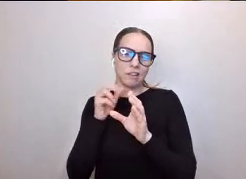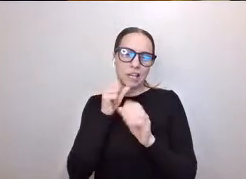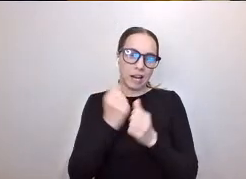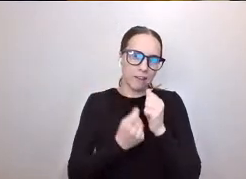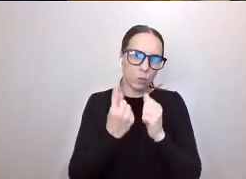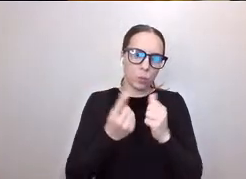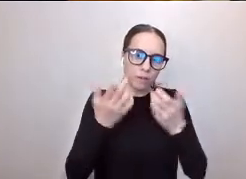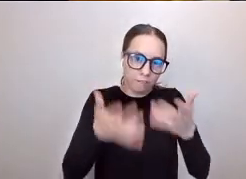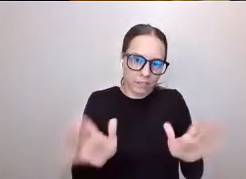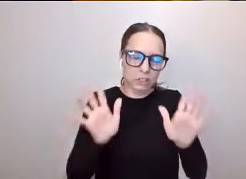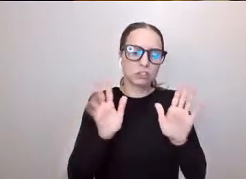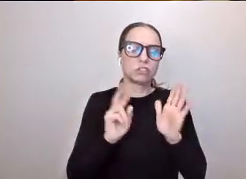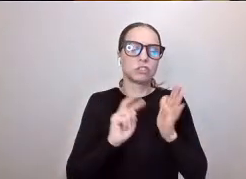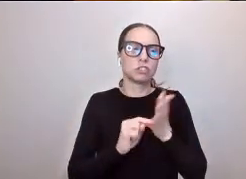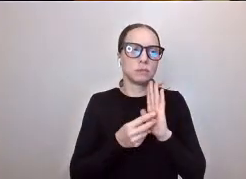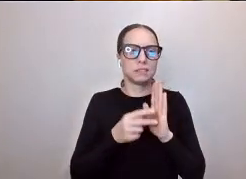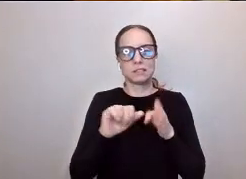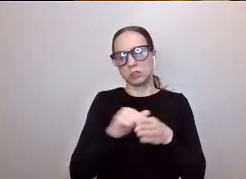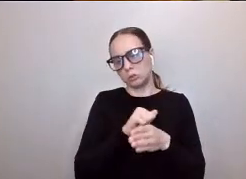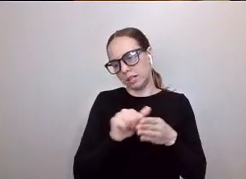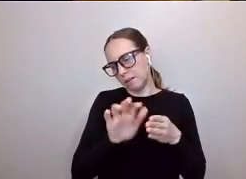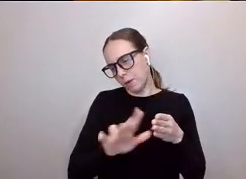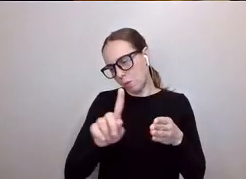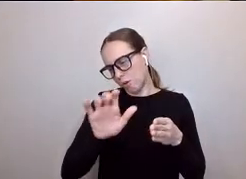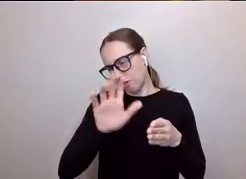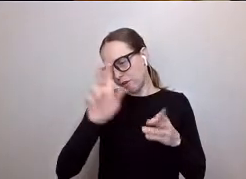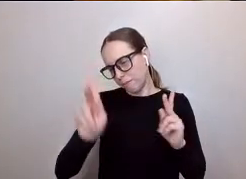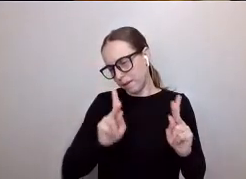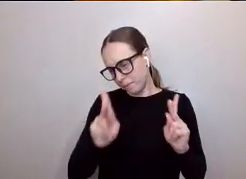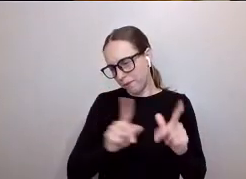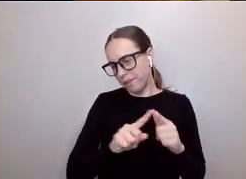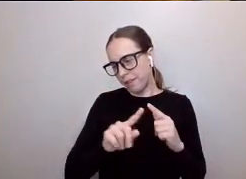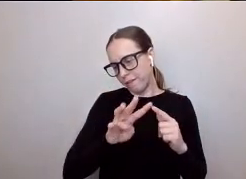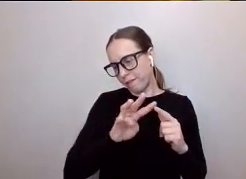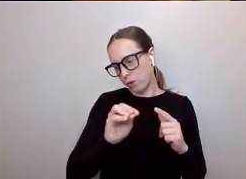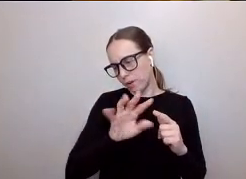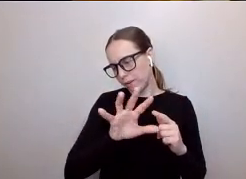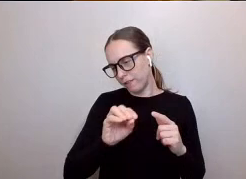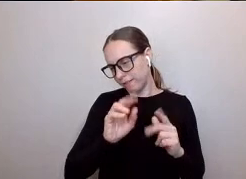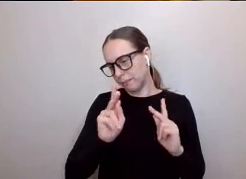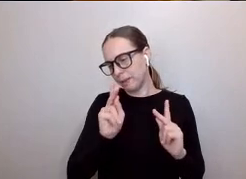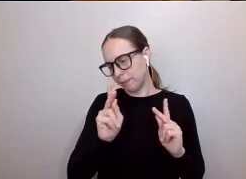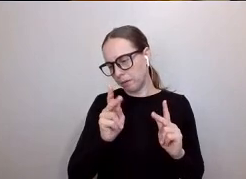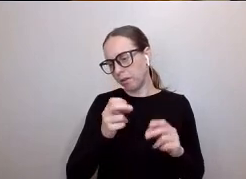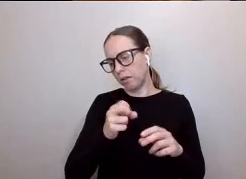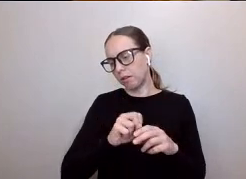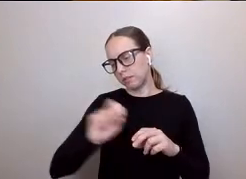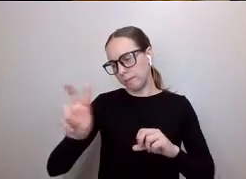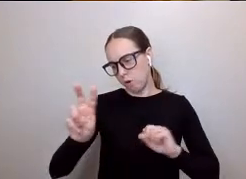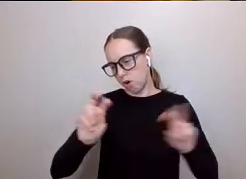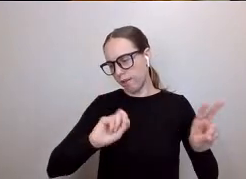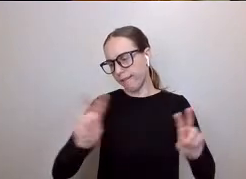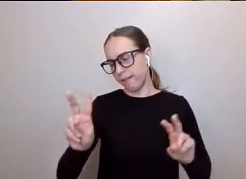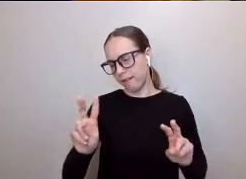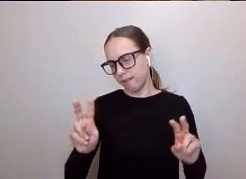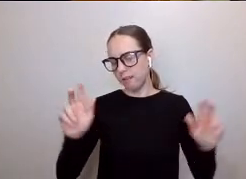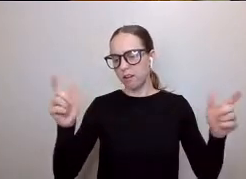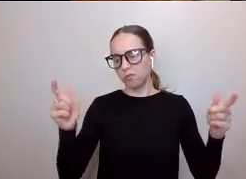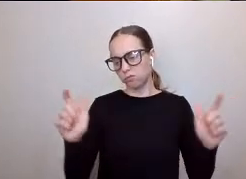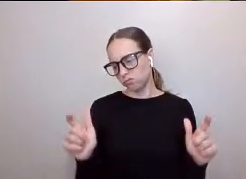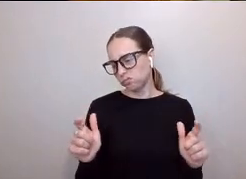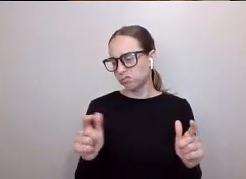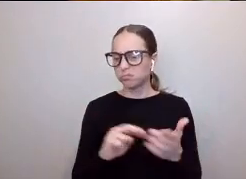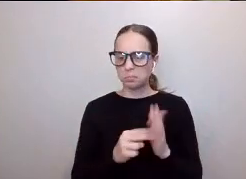there's been 40 to 50 people departing. And so the net gain has typically, the max we've been able to do has, we've